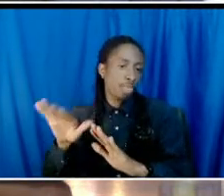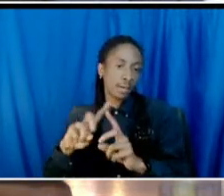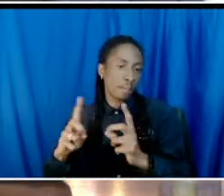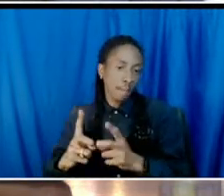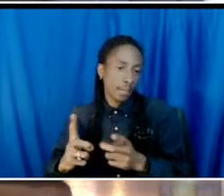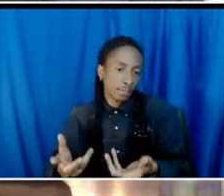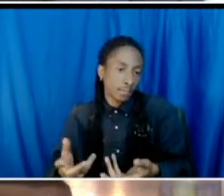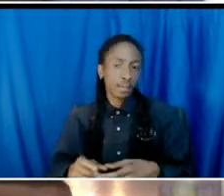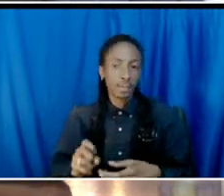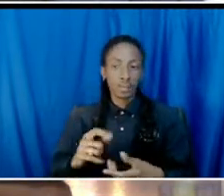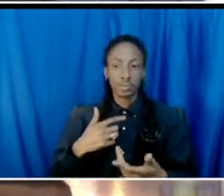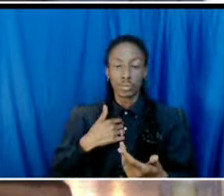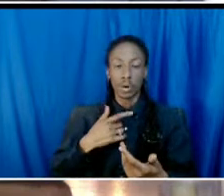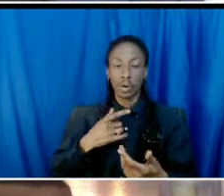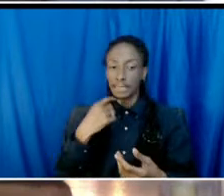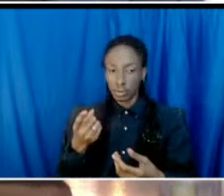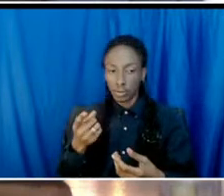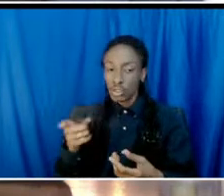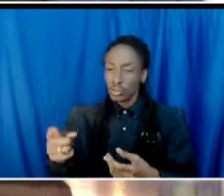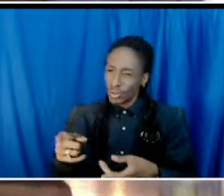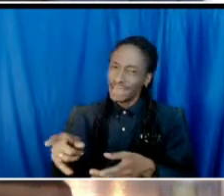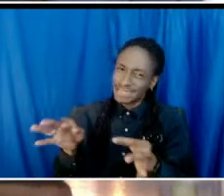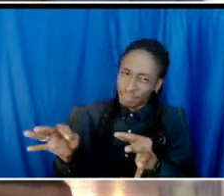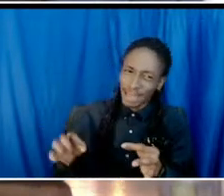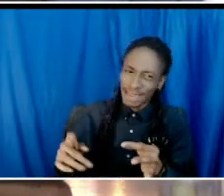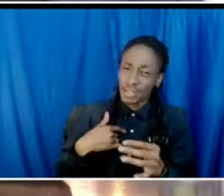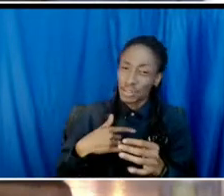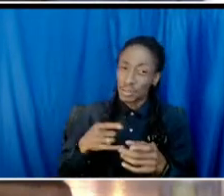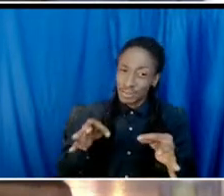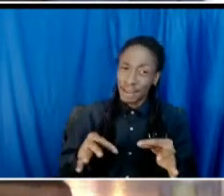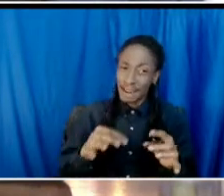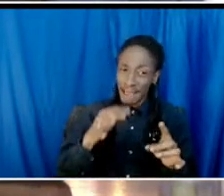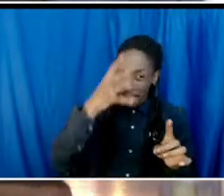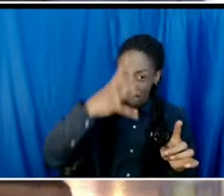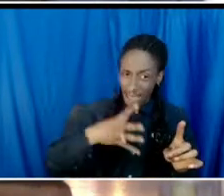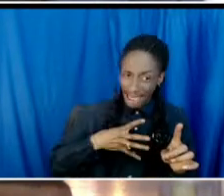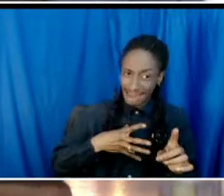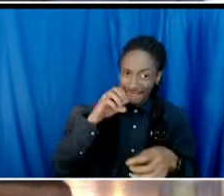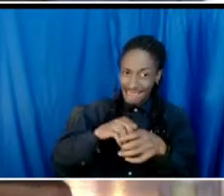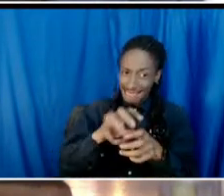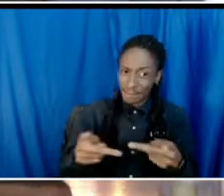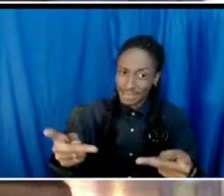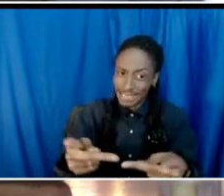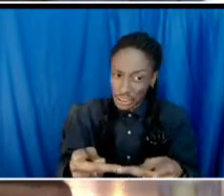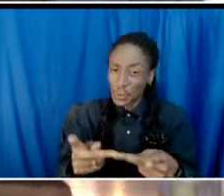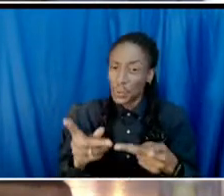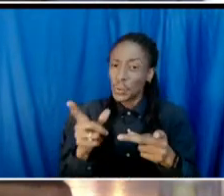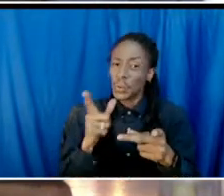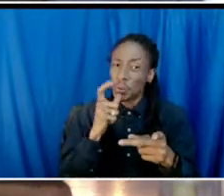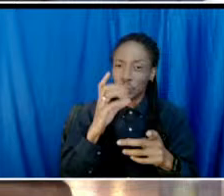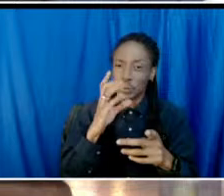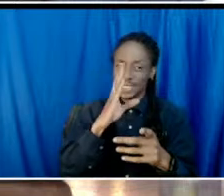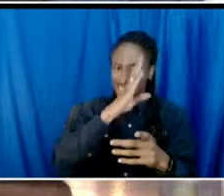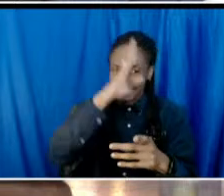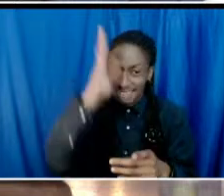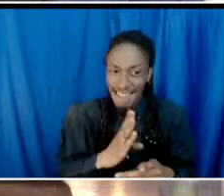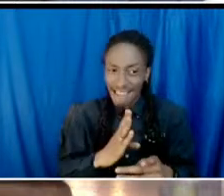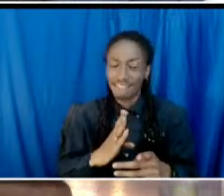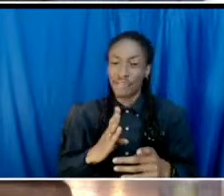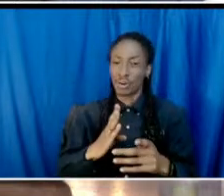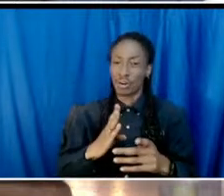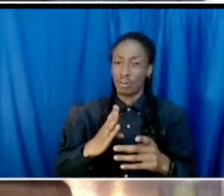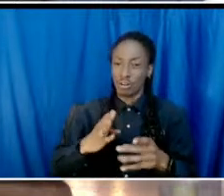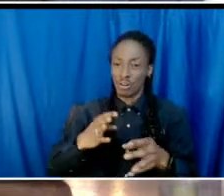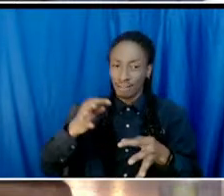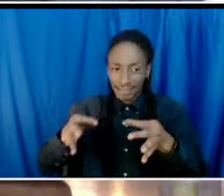I said, Mr. President, you're talking about putting a man in that seat who has never tried a criminal case, who's never conducted a